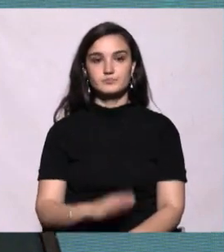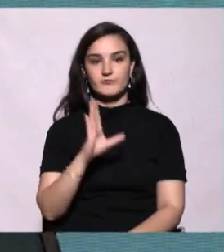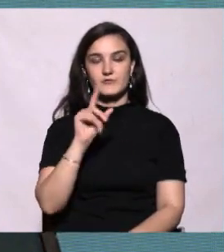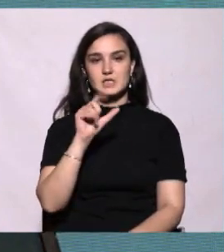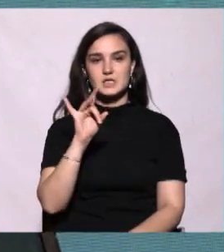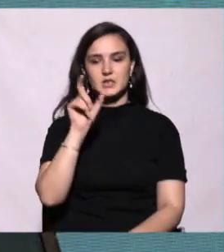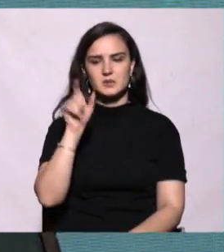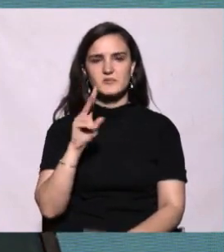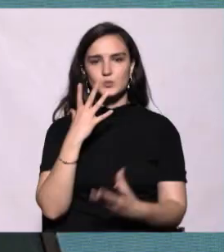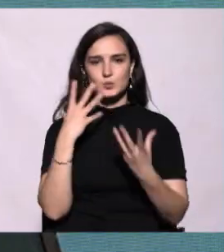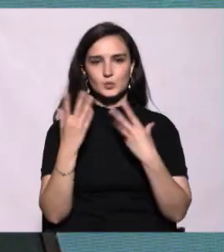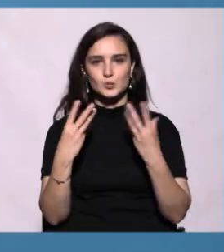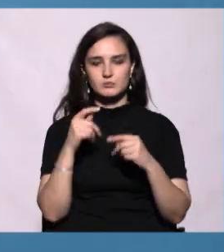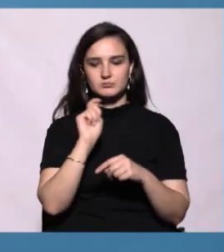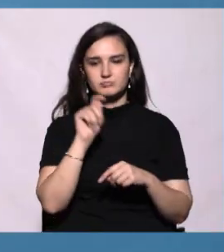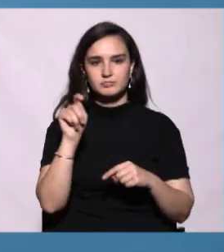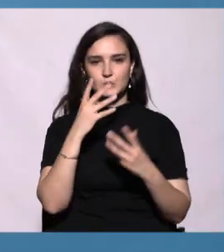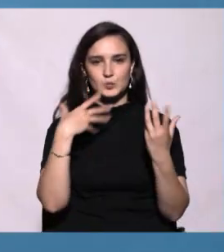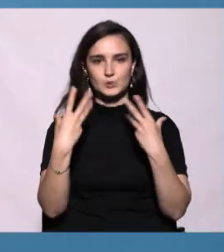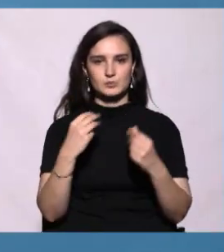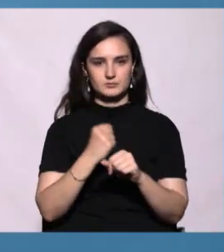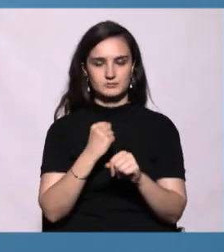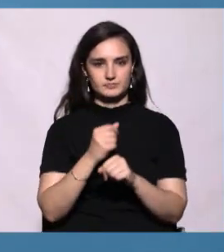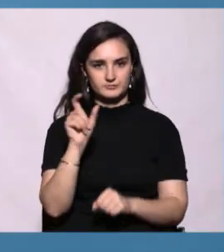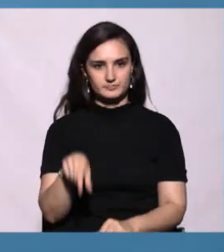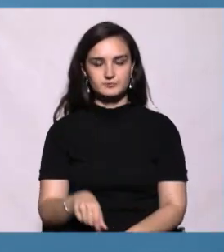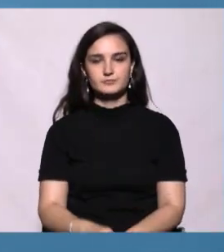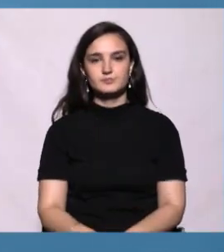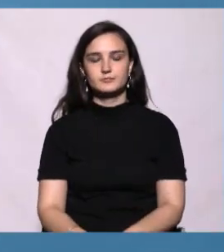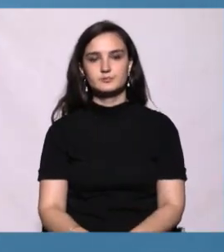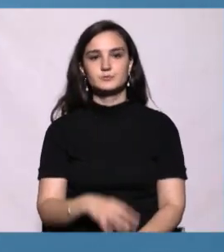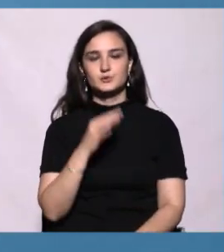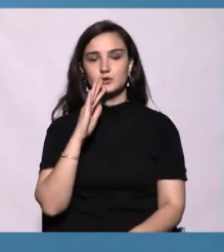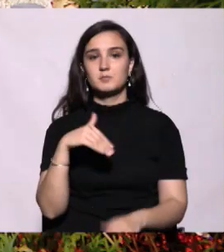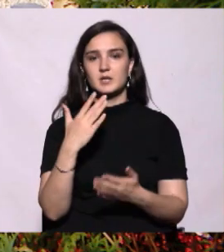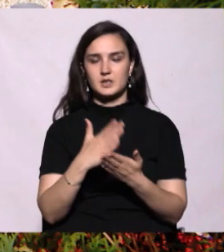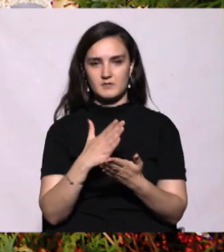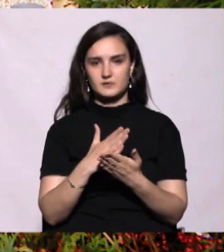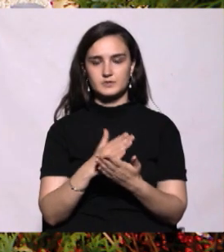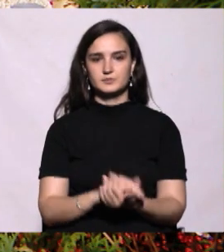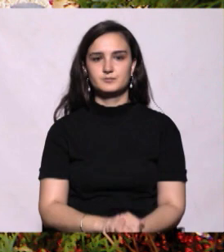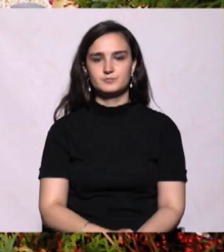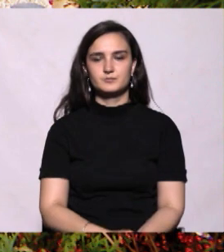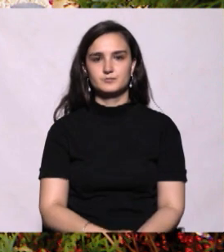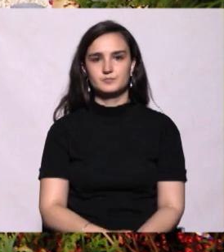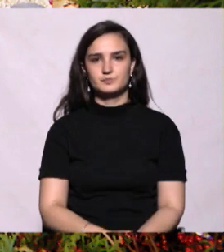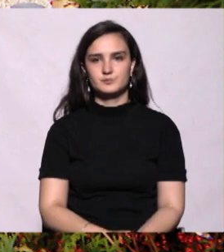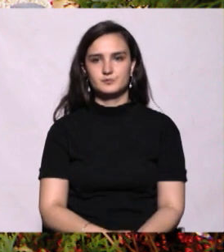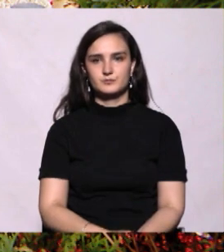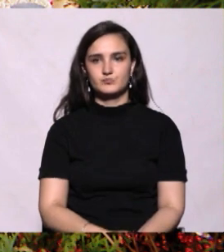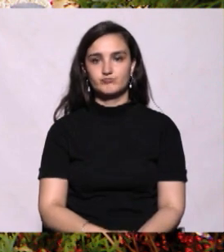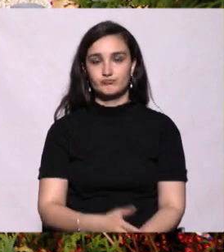A person who has magical powers. Jadokari. Then we have sword.